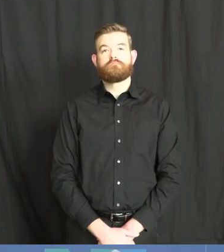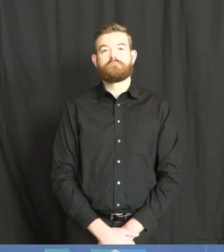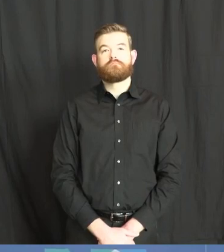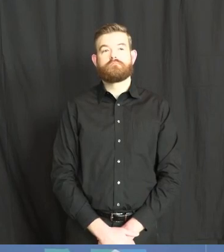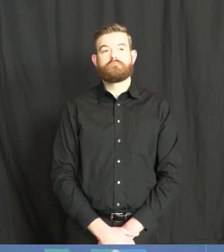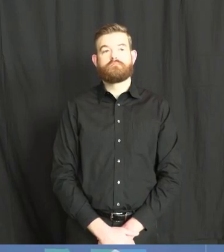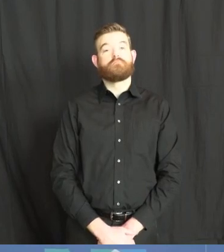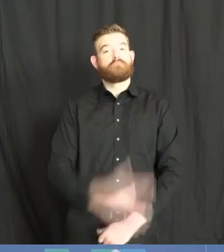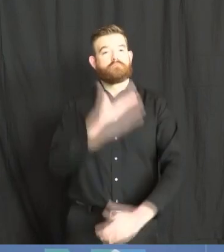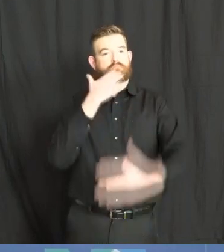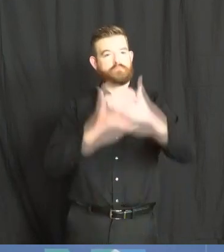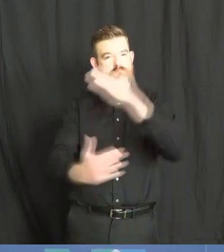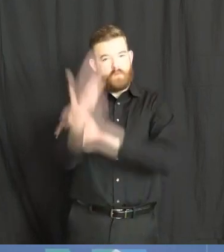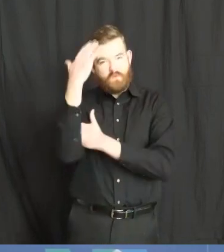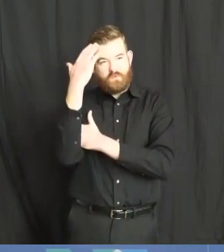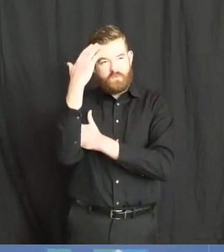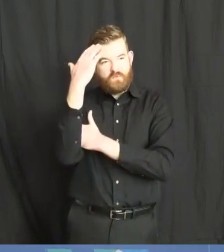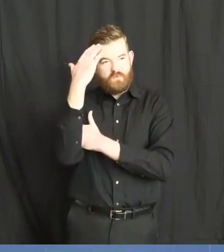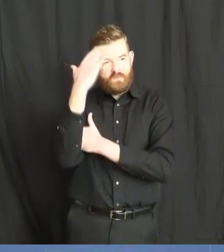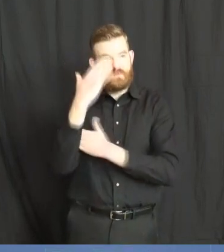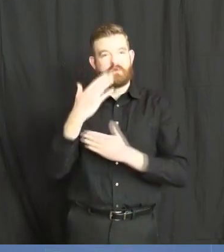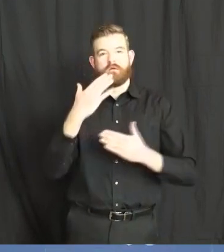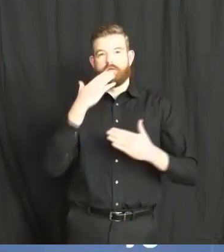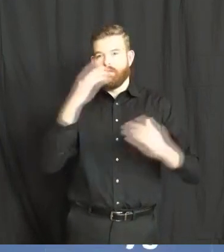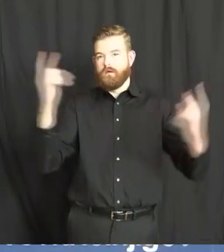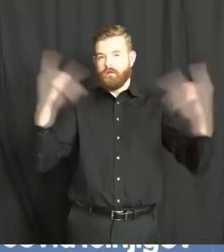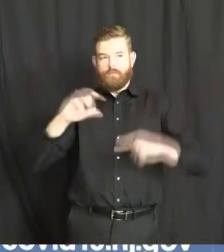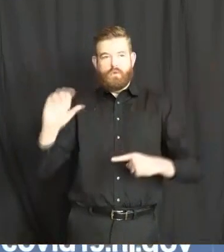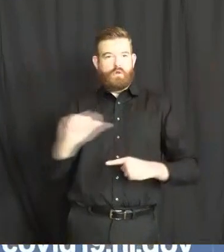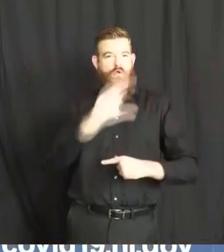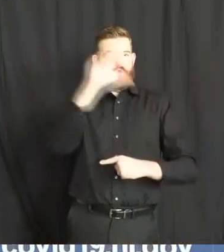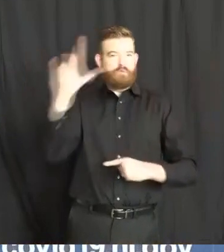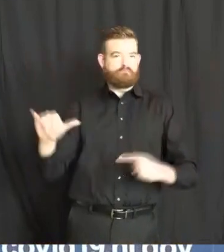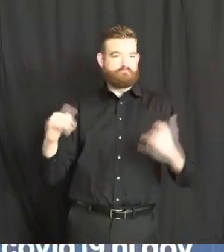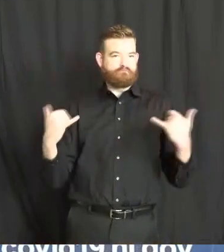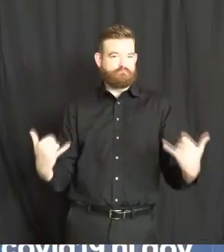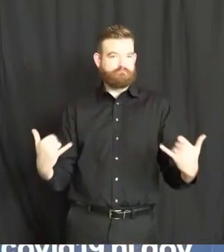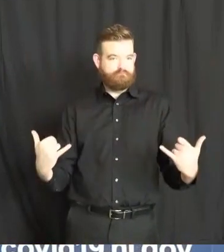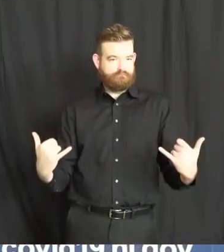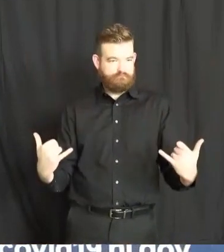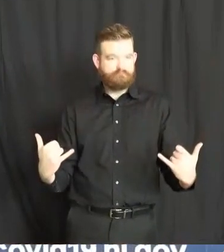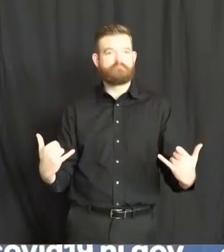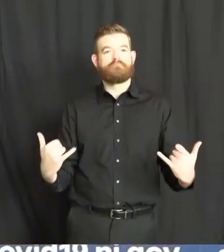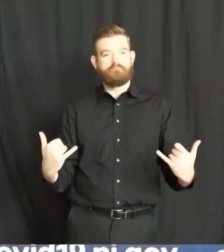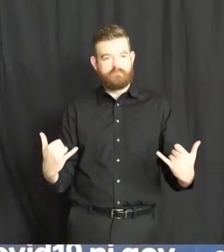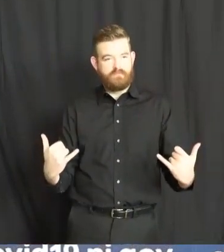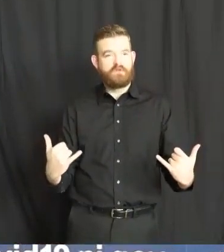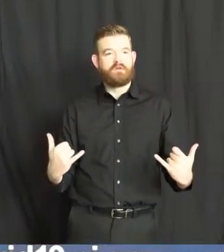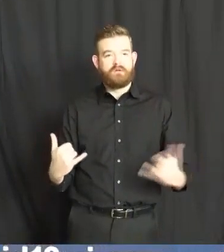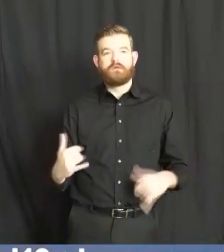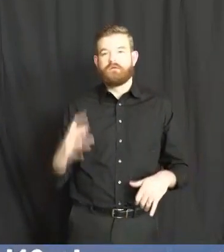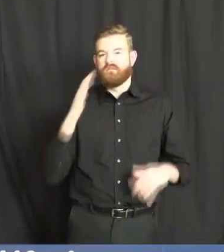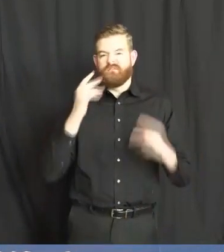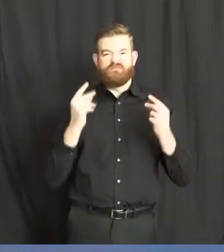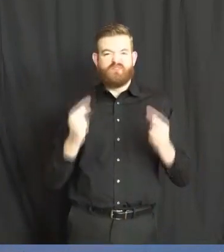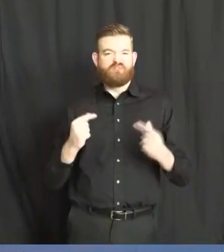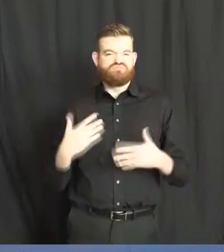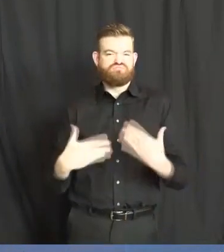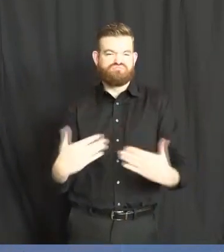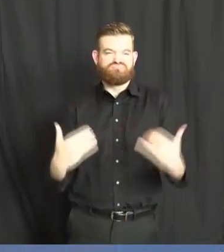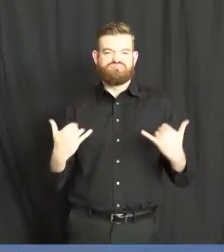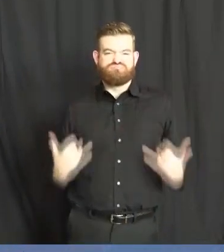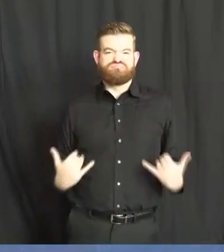Good morning. Thanks for coming in early, everybody. We're going to be a little bit snappier in terms of our pace today, just because we've got folks